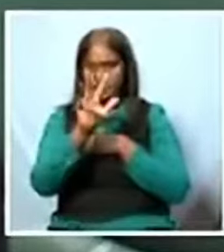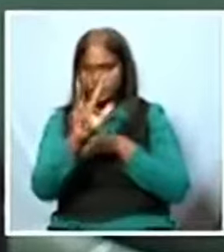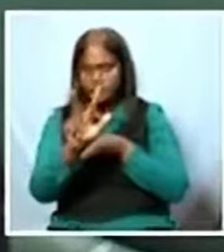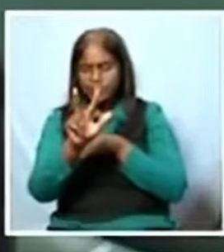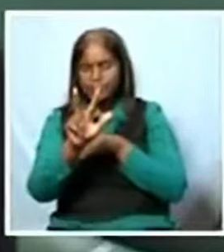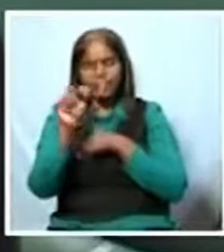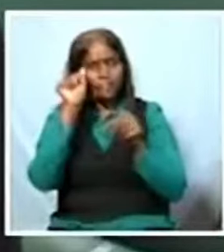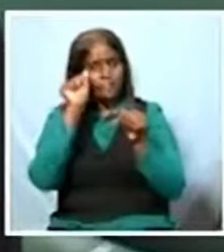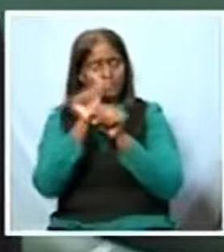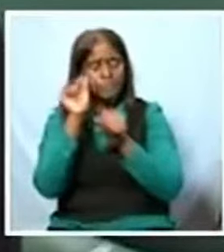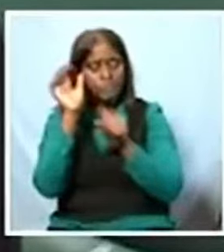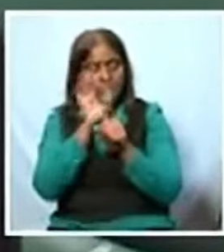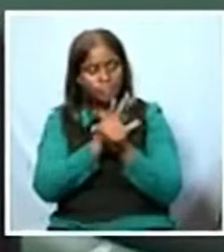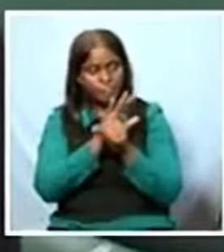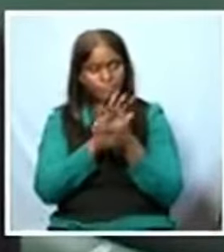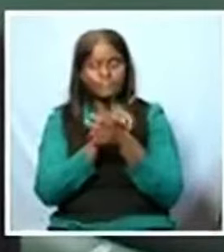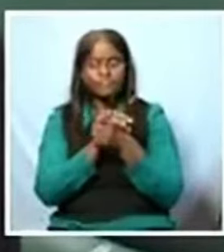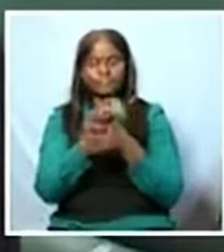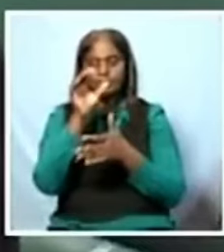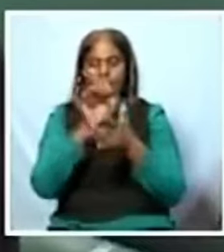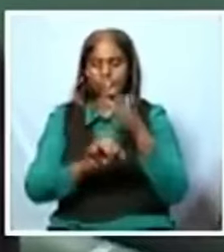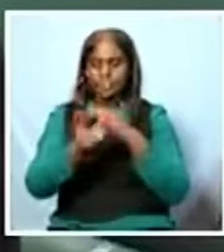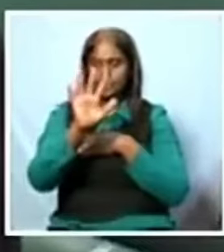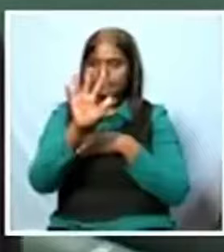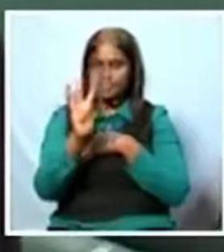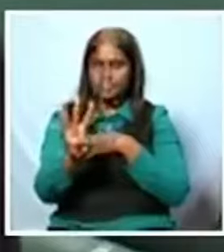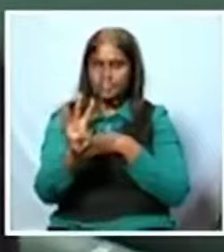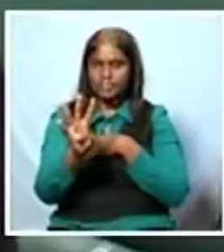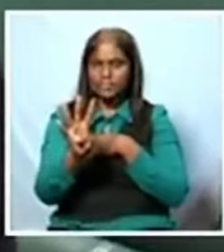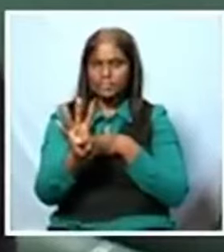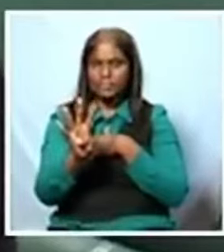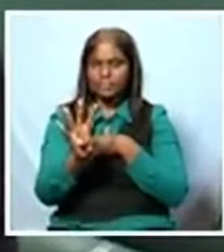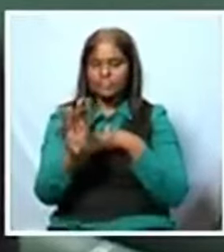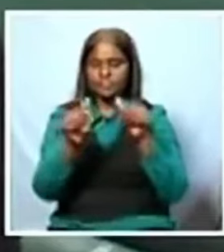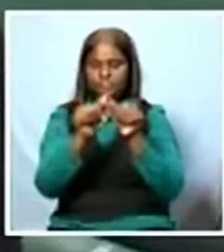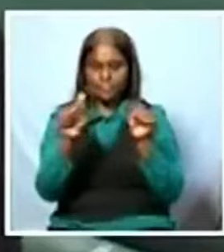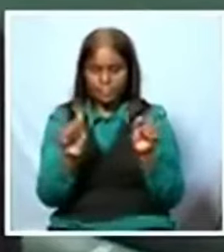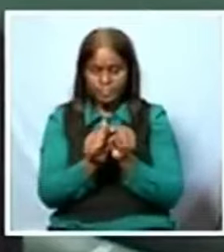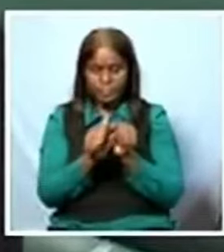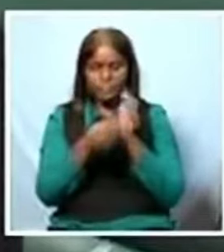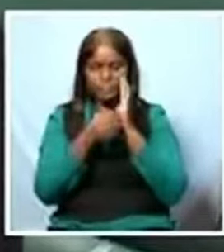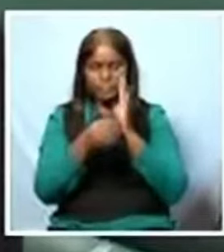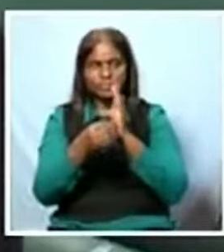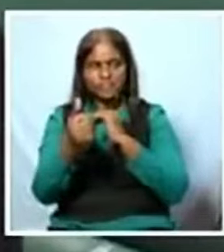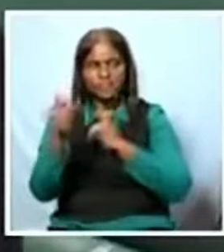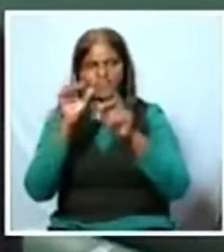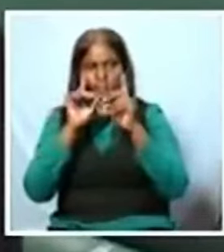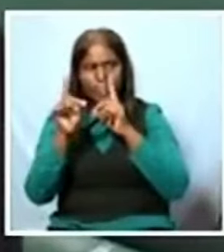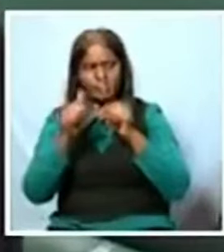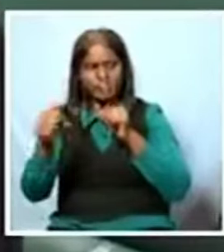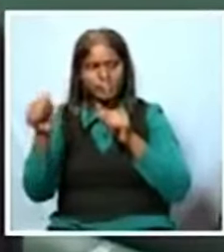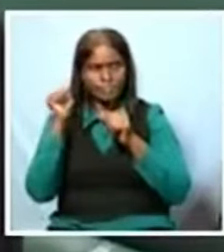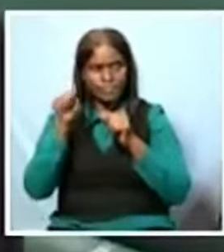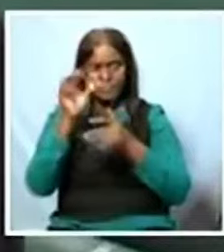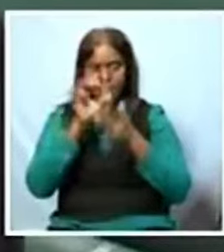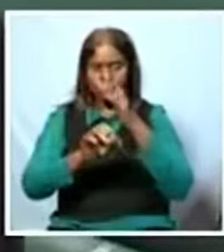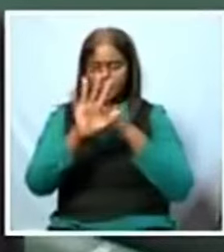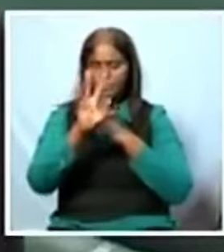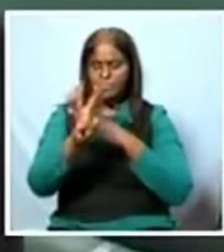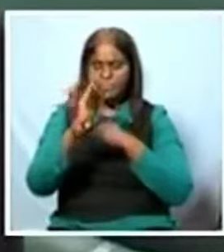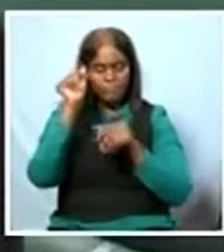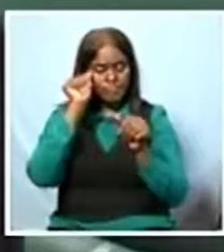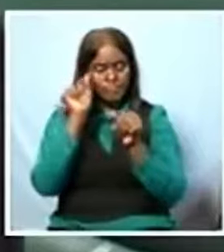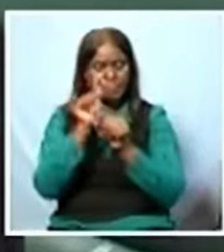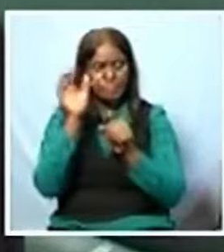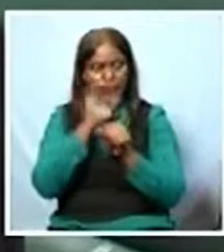53 is agreed to. Clause 54, general penalty. Any debate, any objection? Clause 54 is agreed